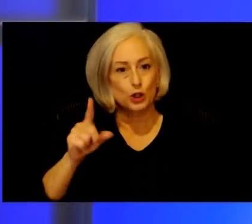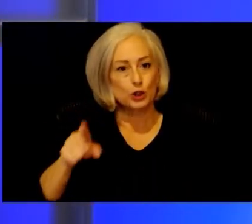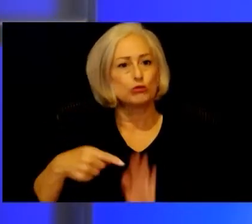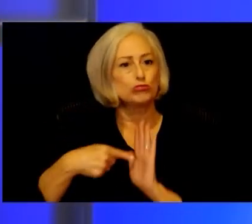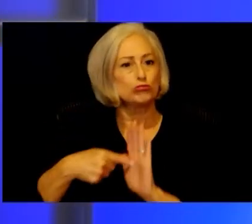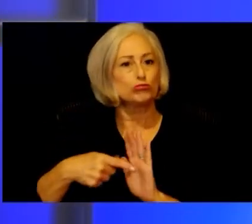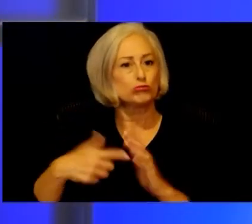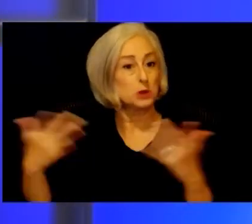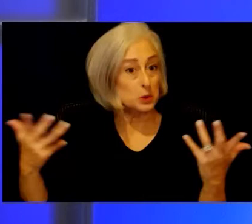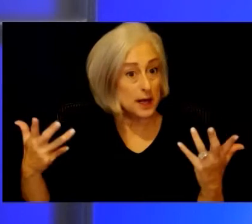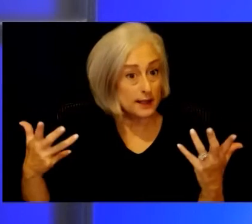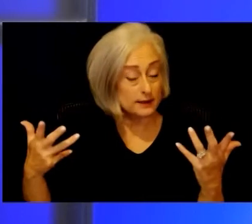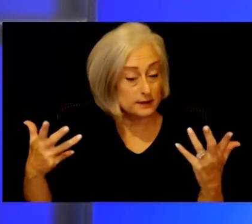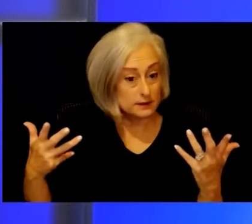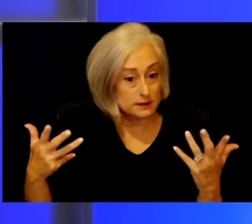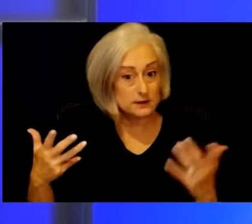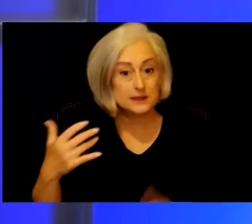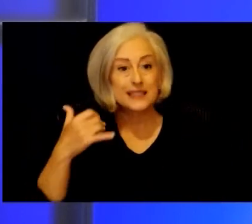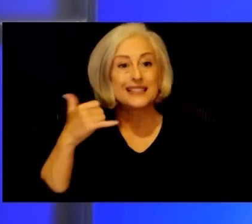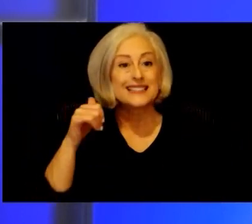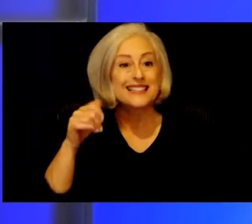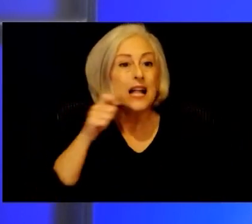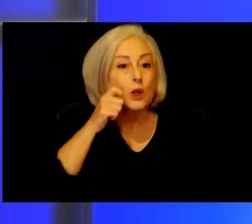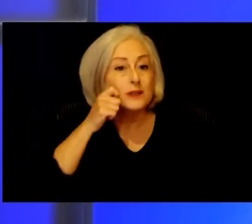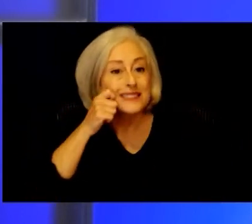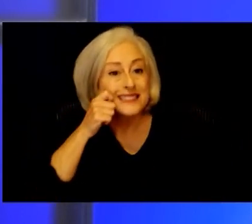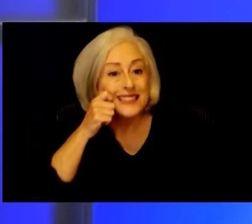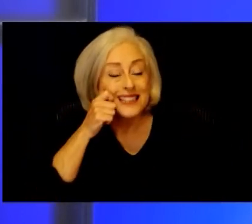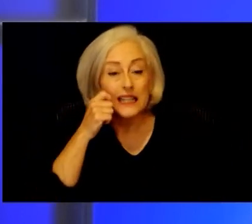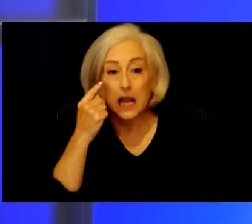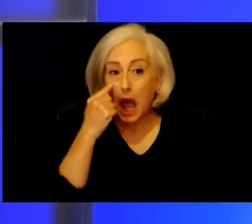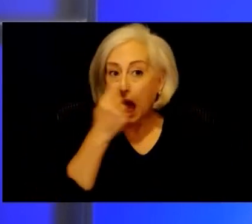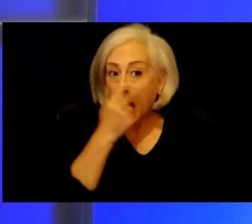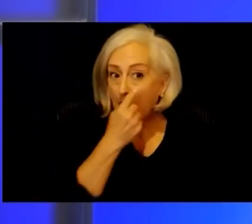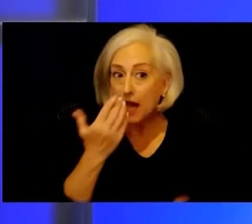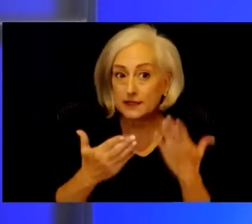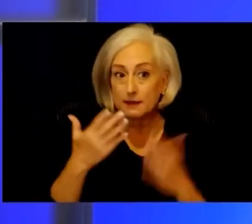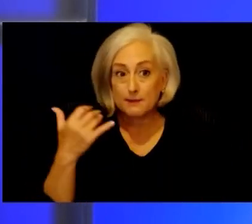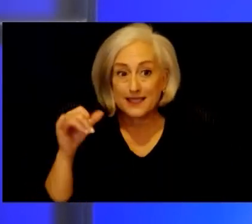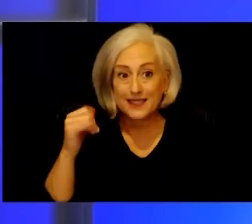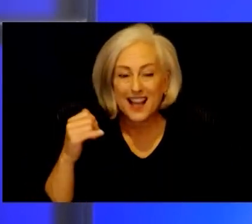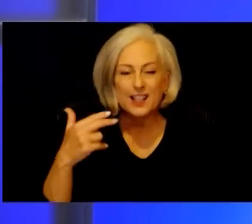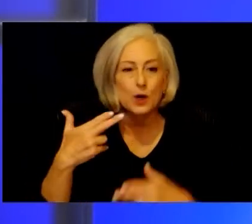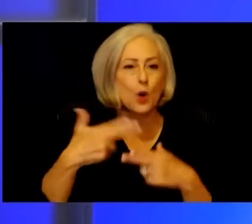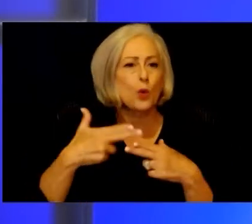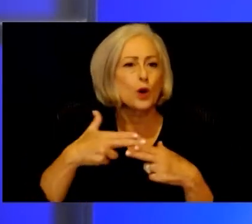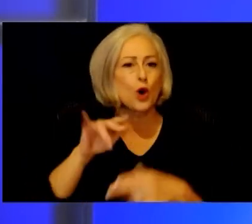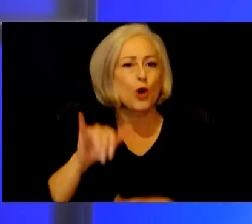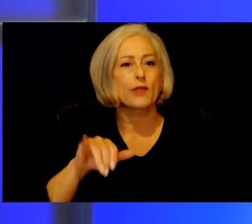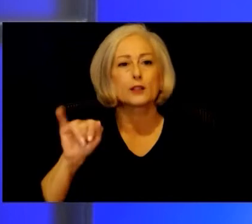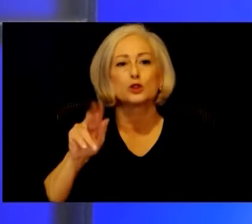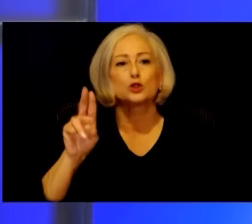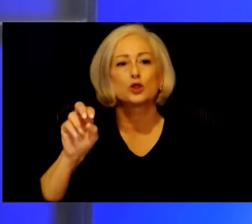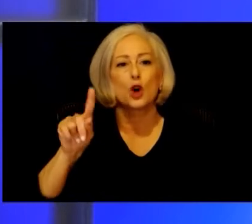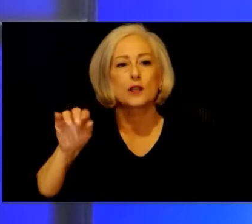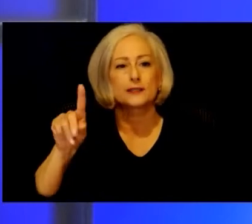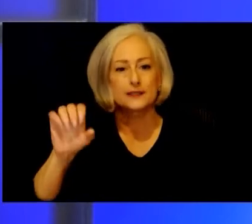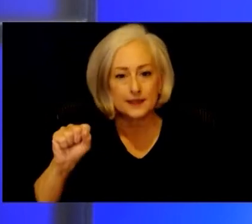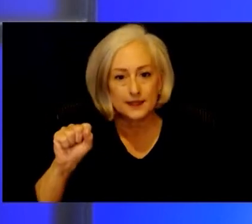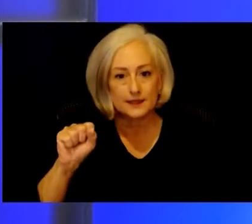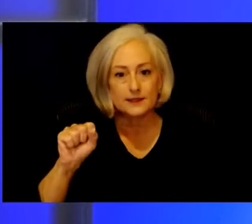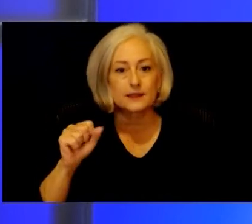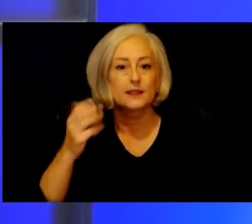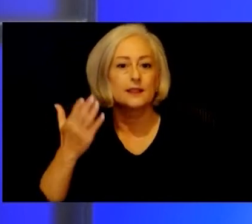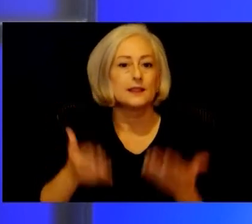such as yellowing of the skin or eyes, or jaundice. And you could have, like a diarrheal illness or